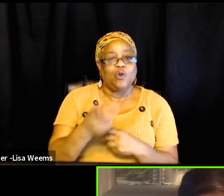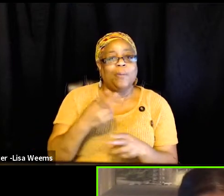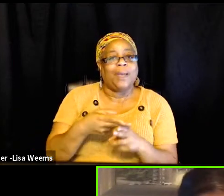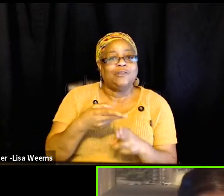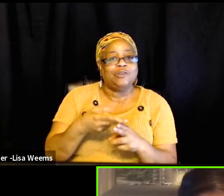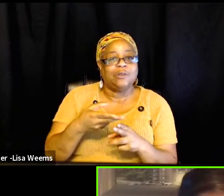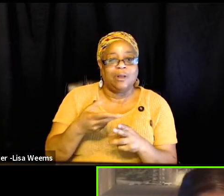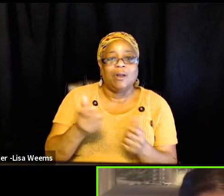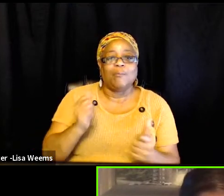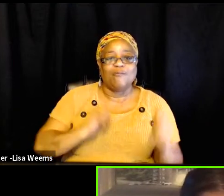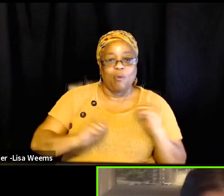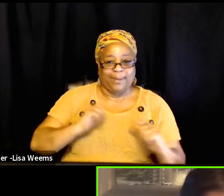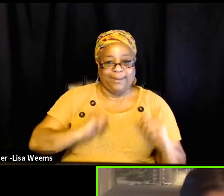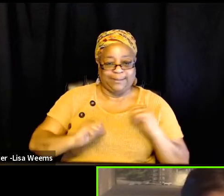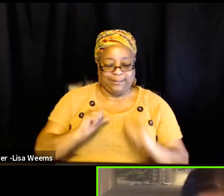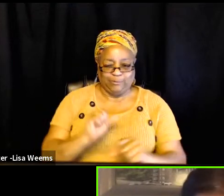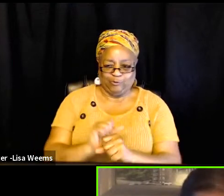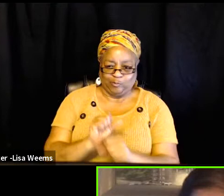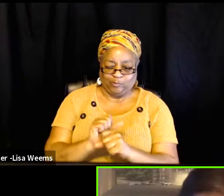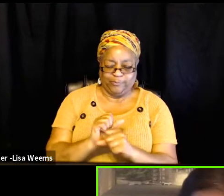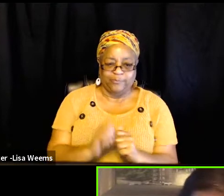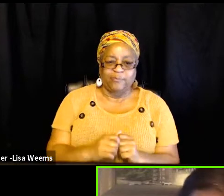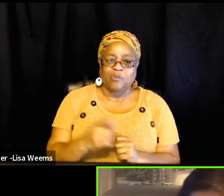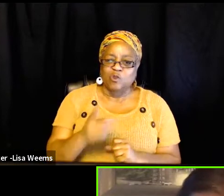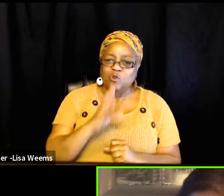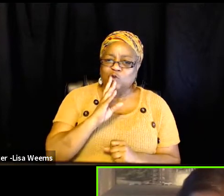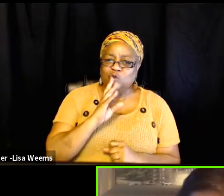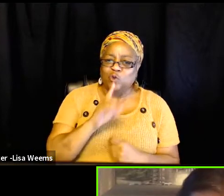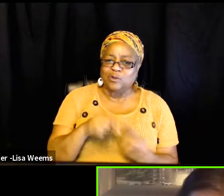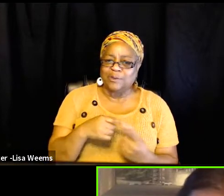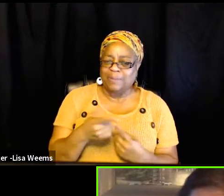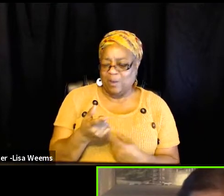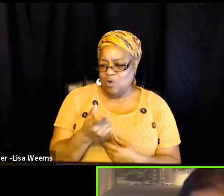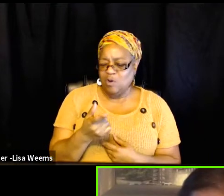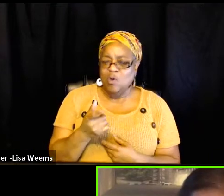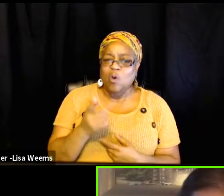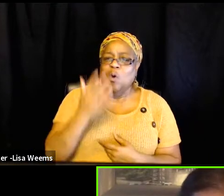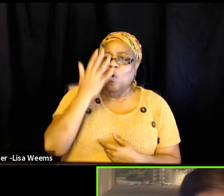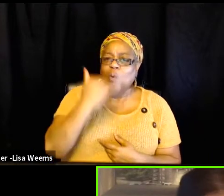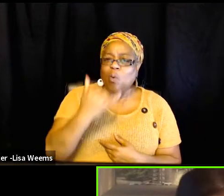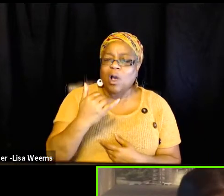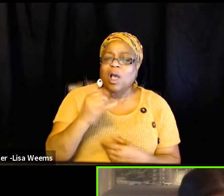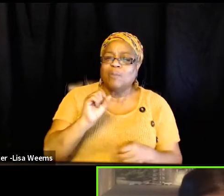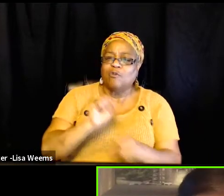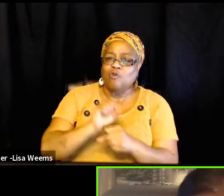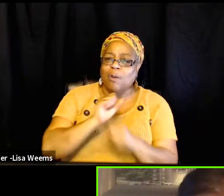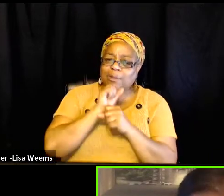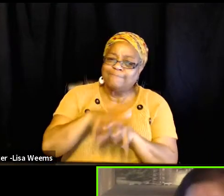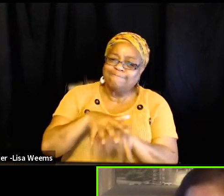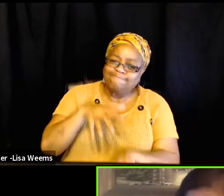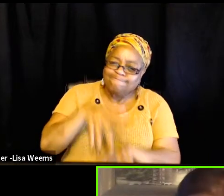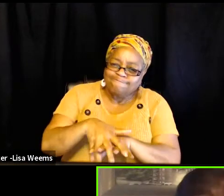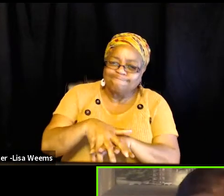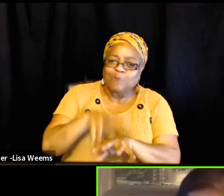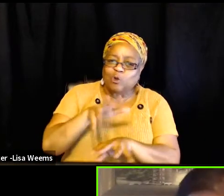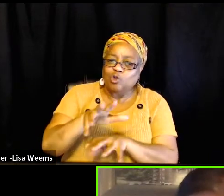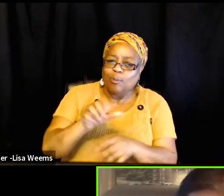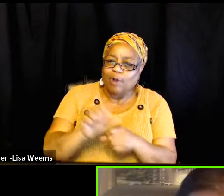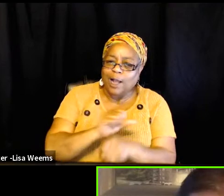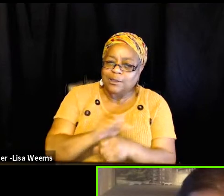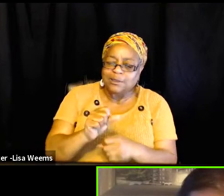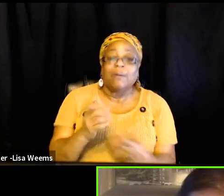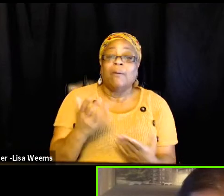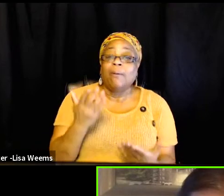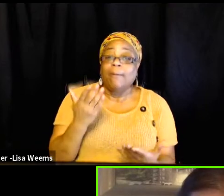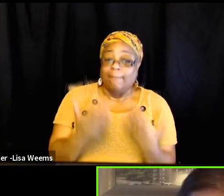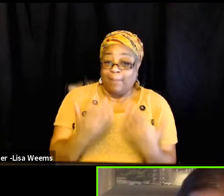performance. And you talked a little bit about why performance was kind of like a bedrock for you. And I thought maybe you could share a little bit about